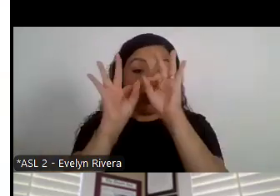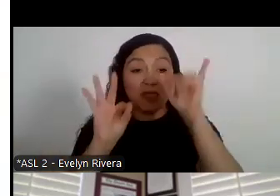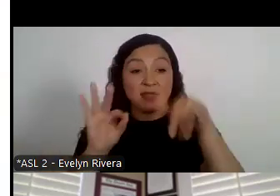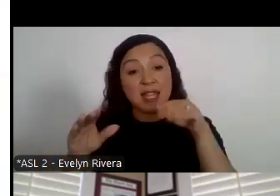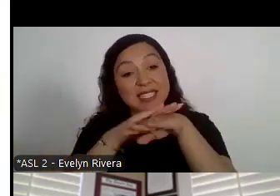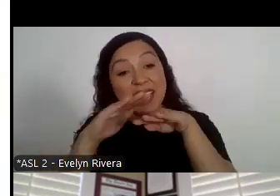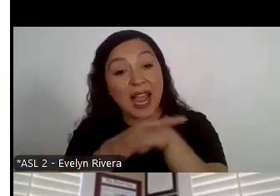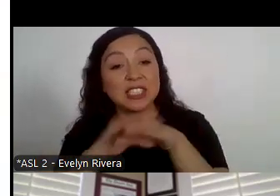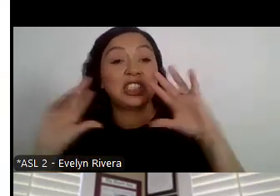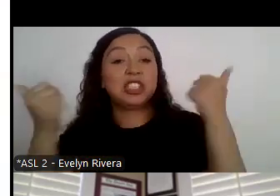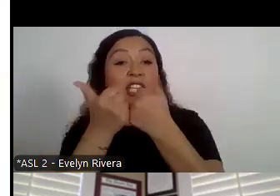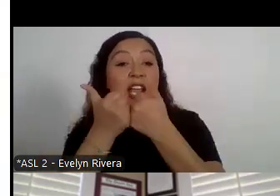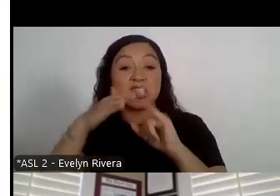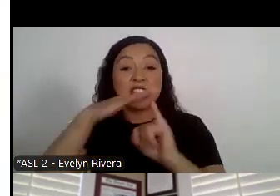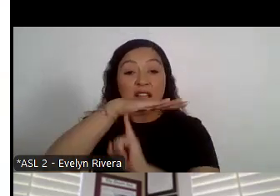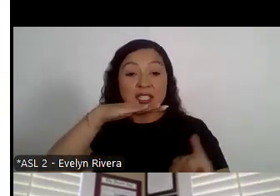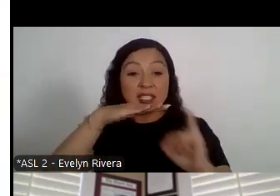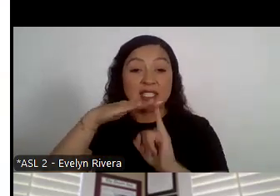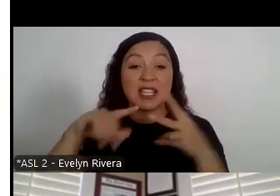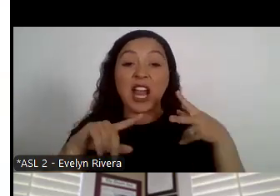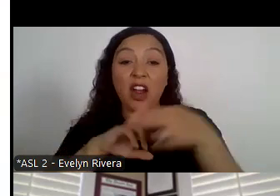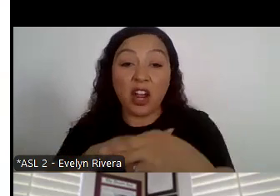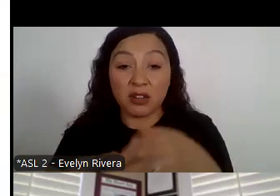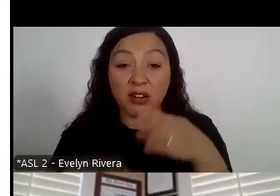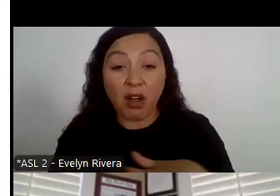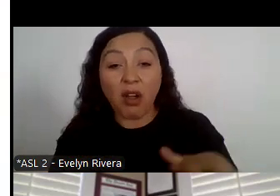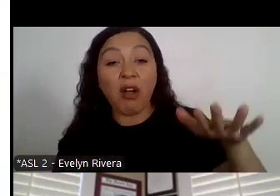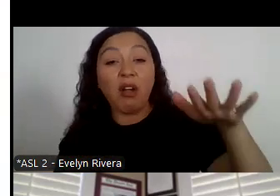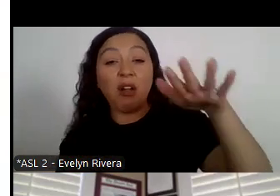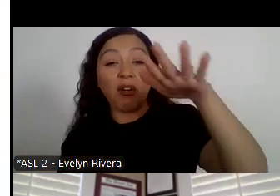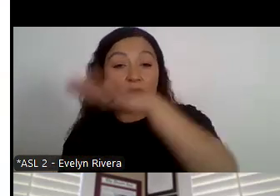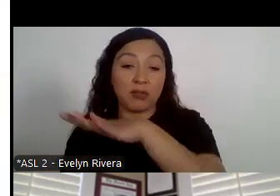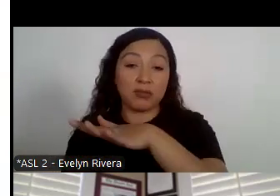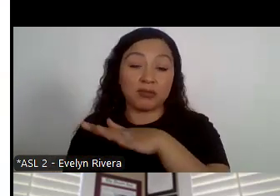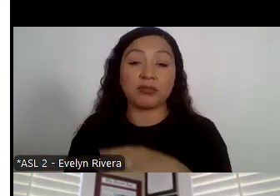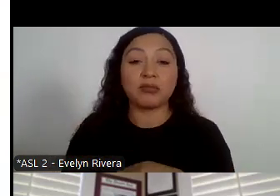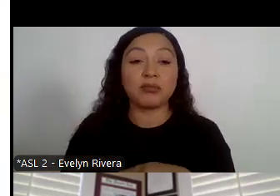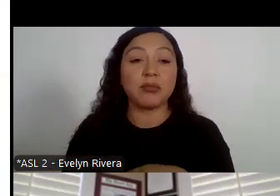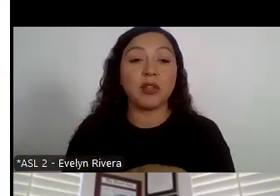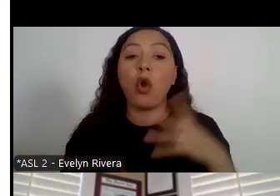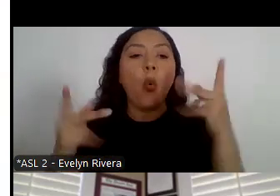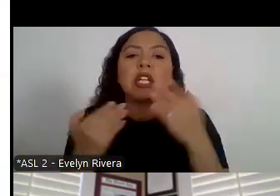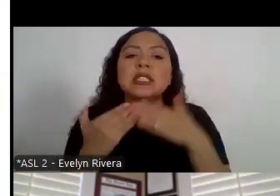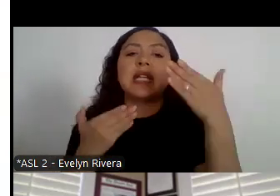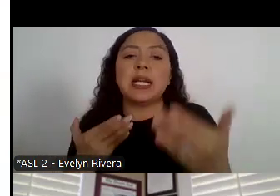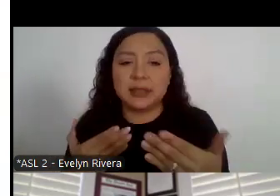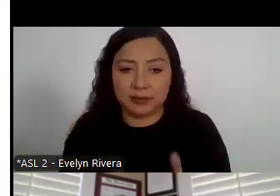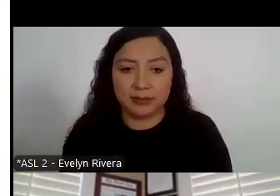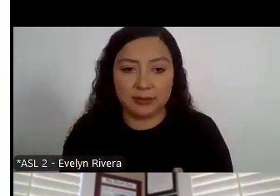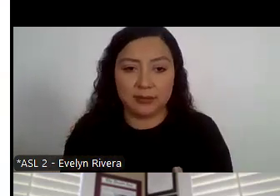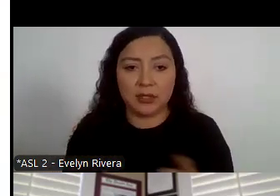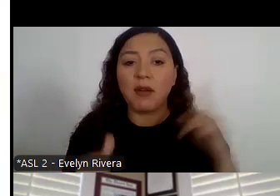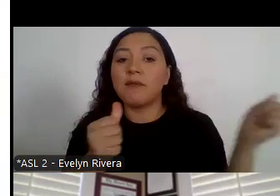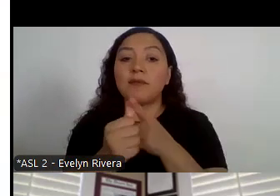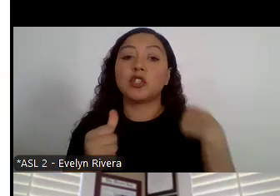cut across geography, identity, income, and role. So what do we do next? First, we treat